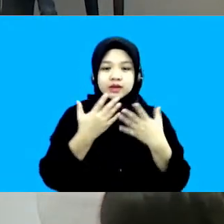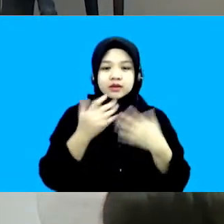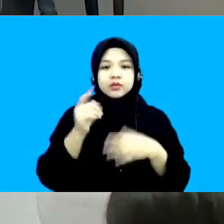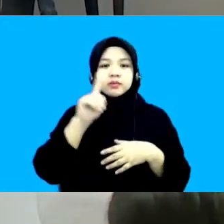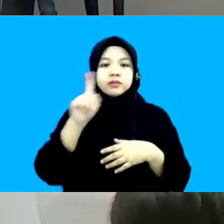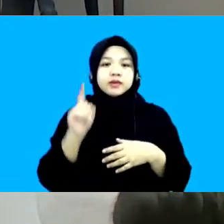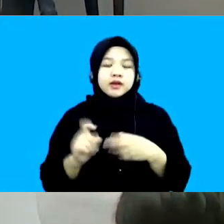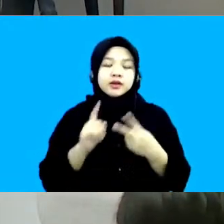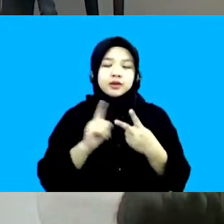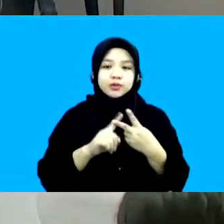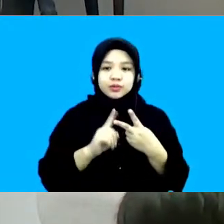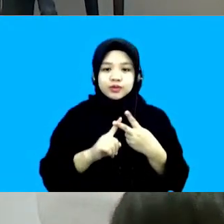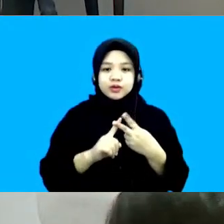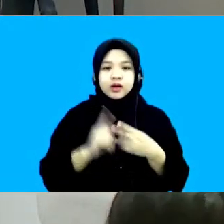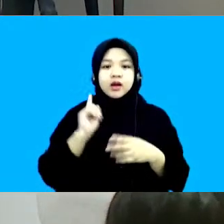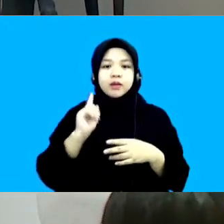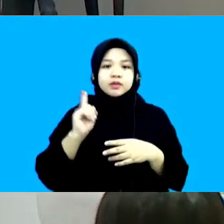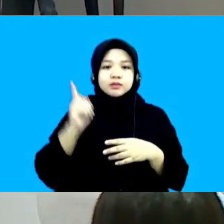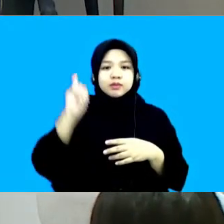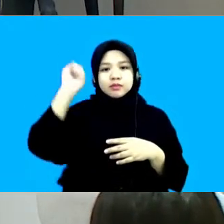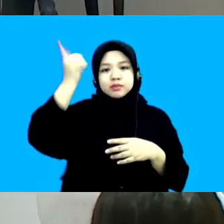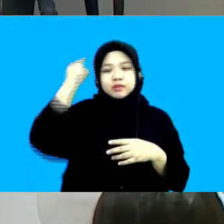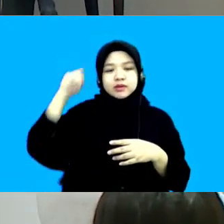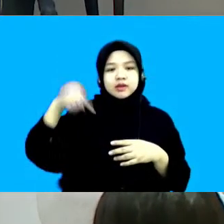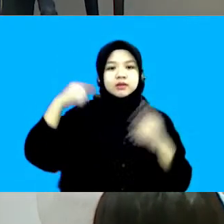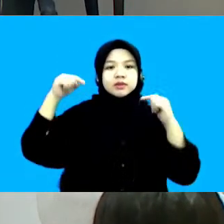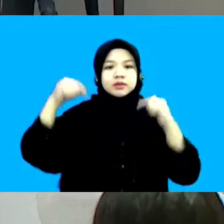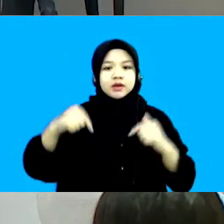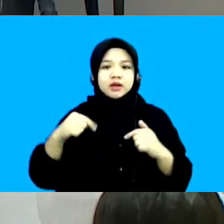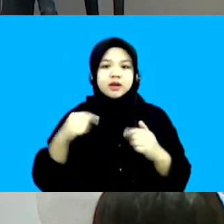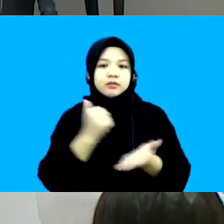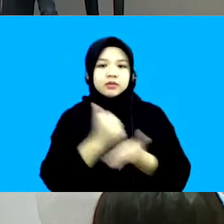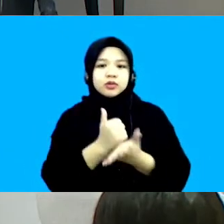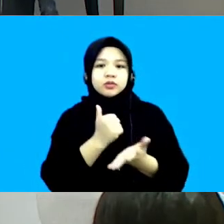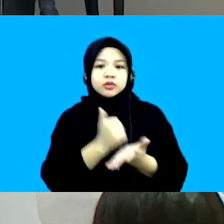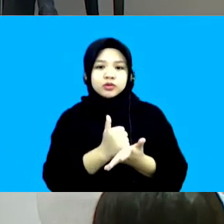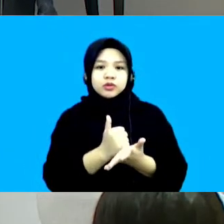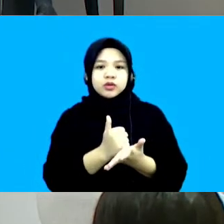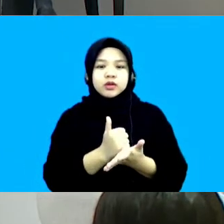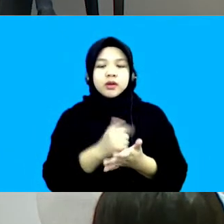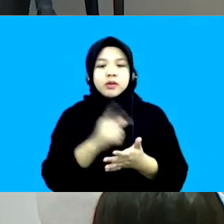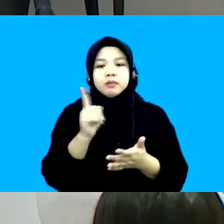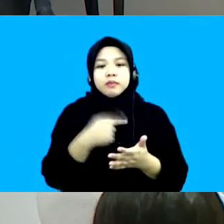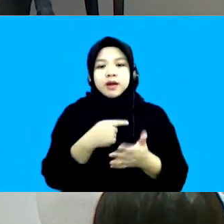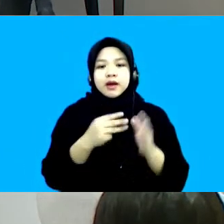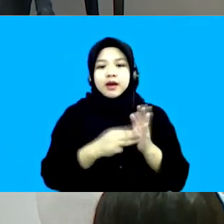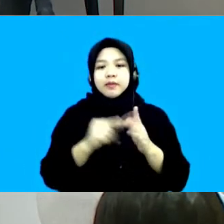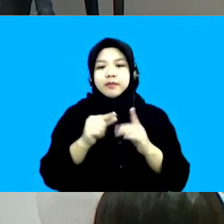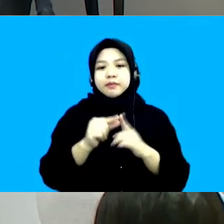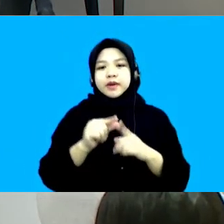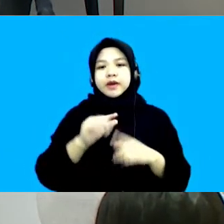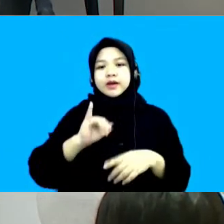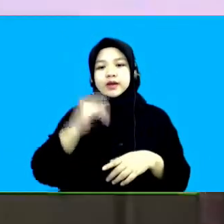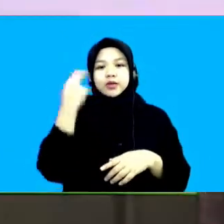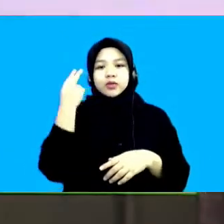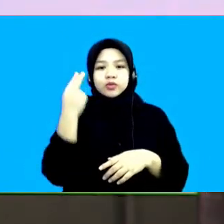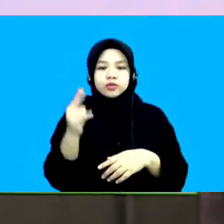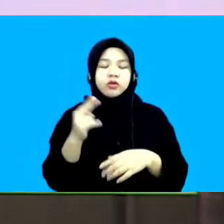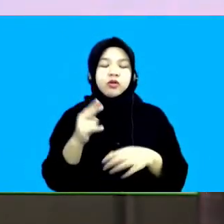task force forward to discuss more about this multidimensional poverty measure in the future for the use of Indonesia. Thank you so much. Yeah. Thank